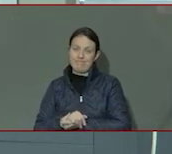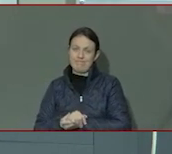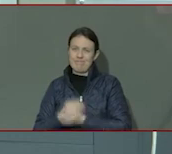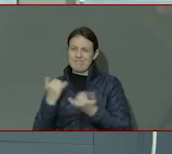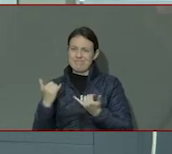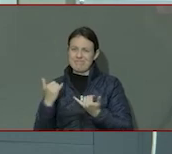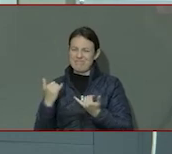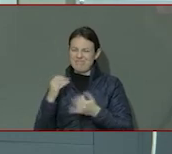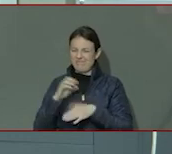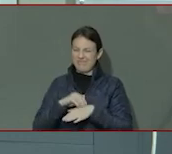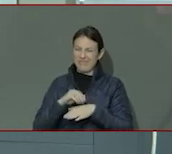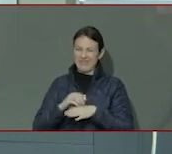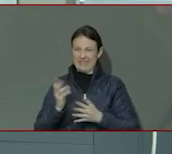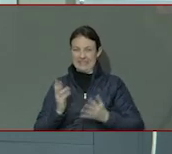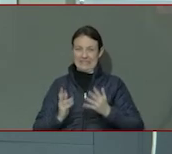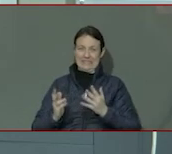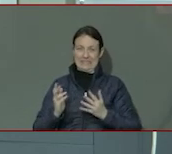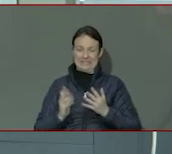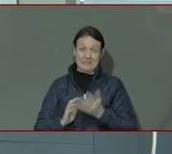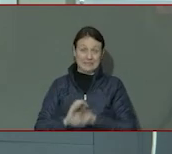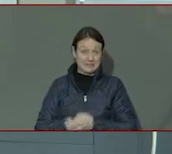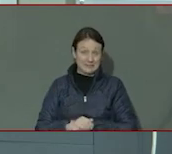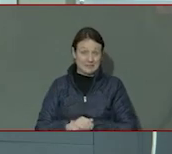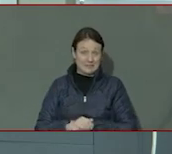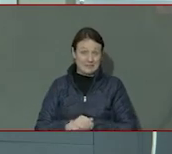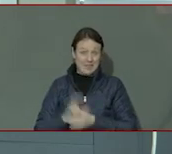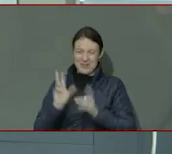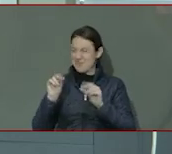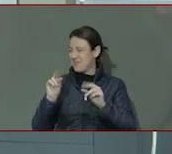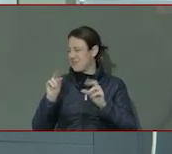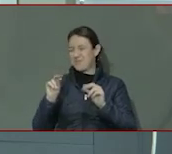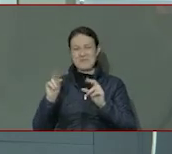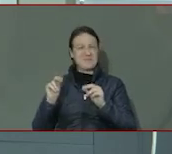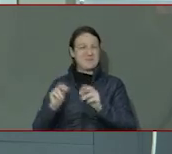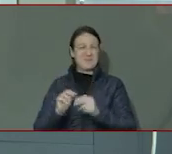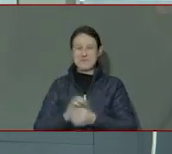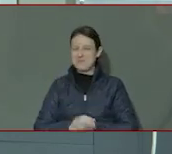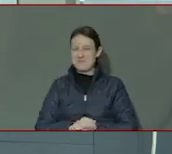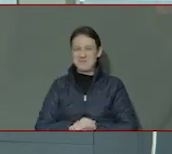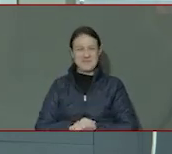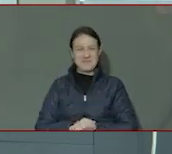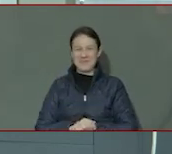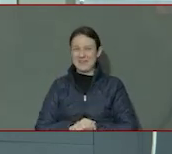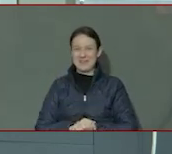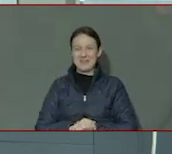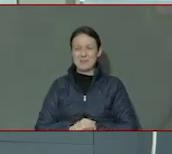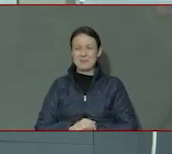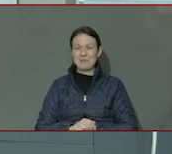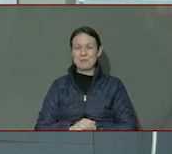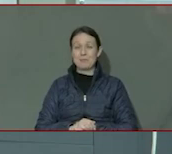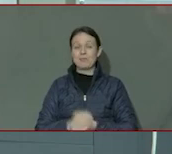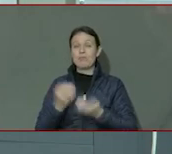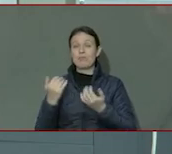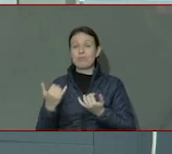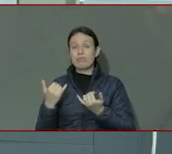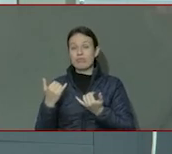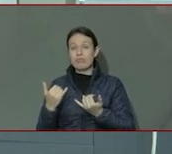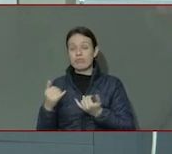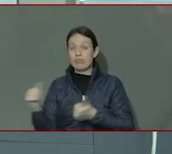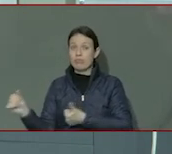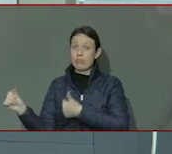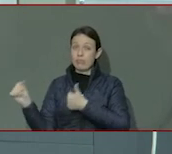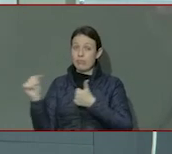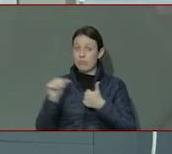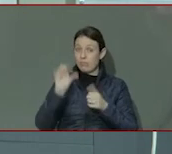bit in trouble here, are we? No, we're not. I'm going to refer you to your data